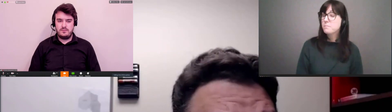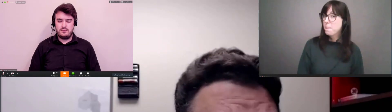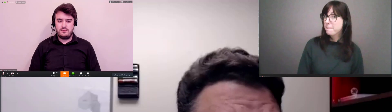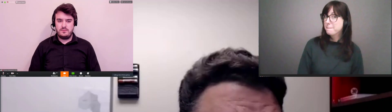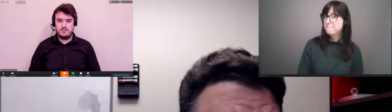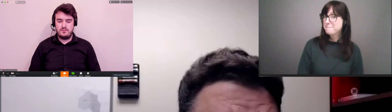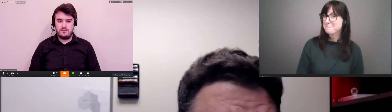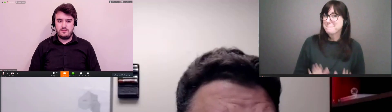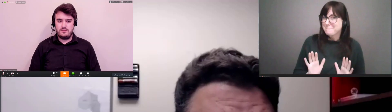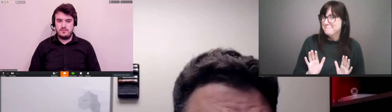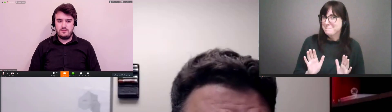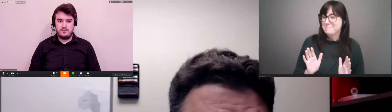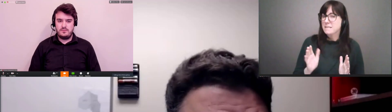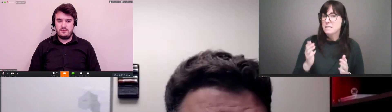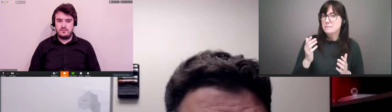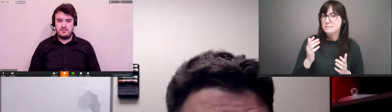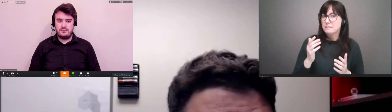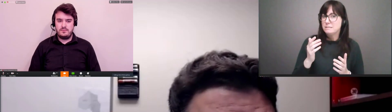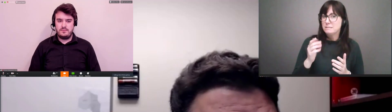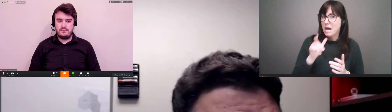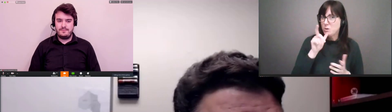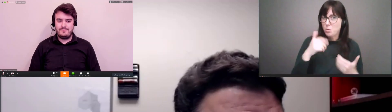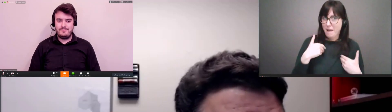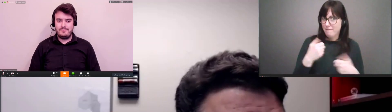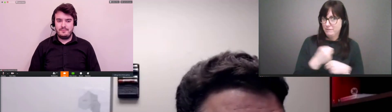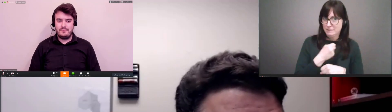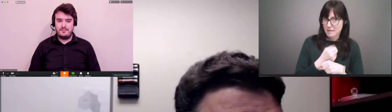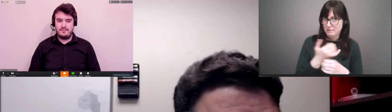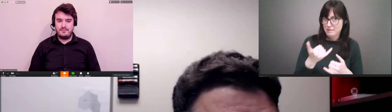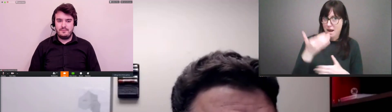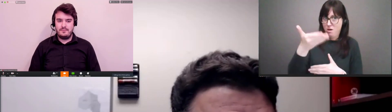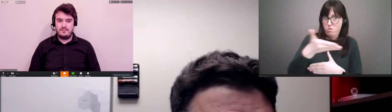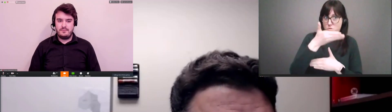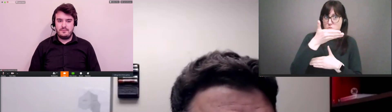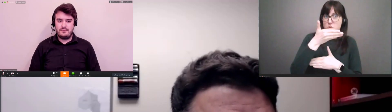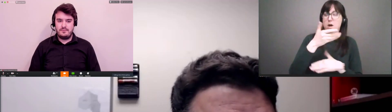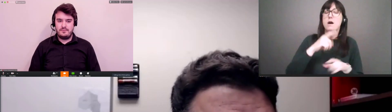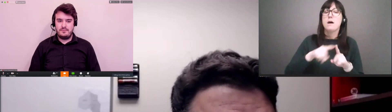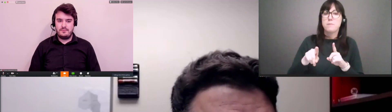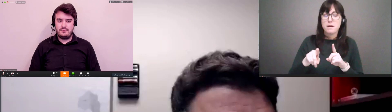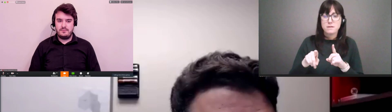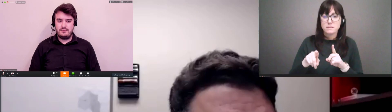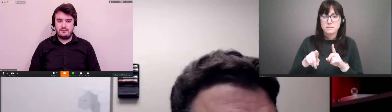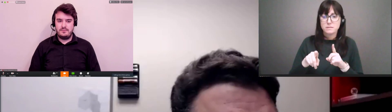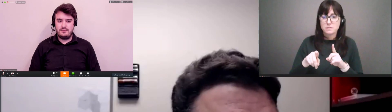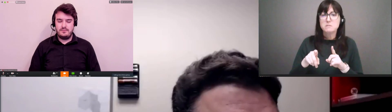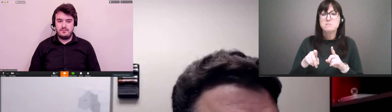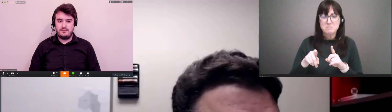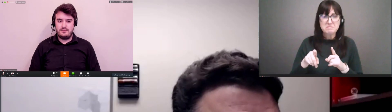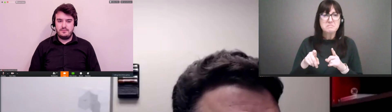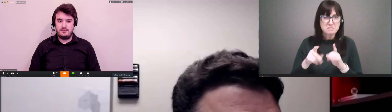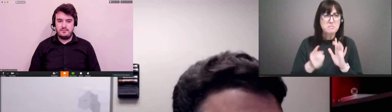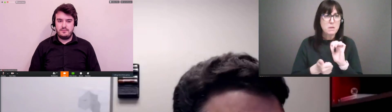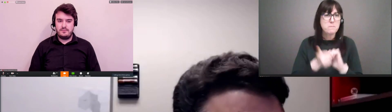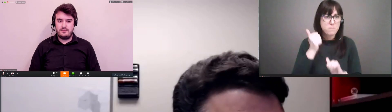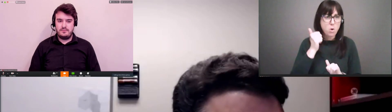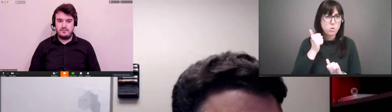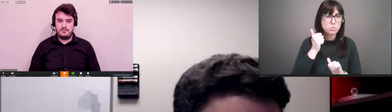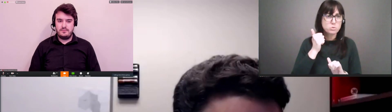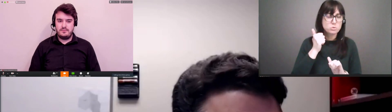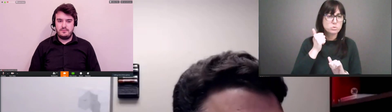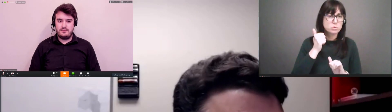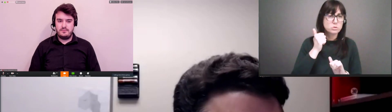I don't have a number right in front of me, but certainly many of the cases would not have